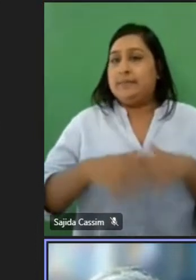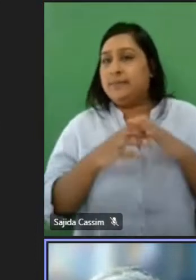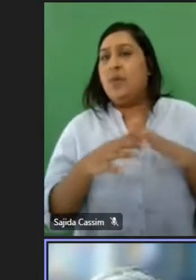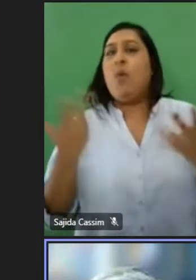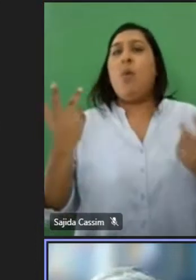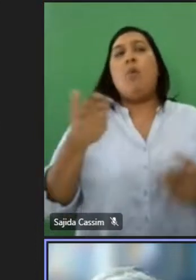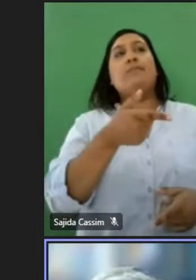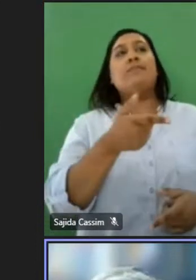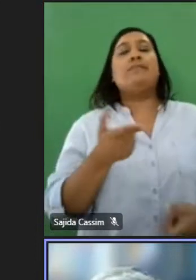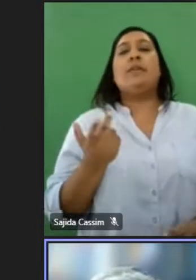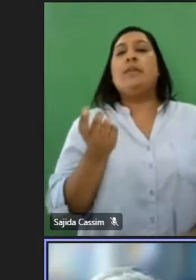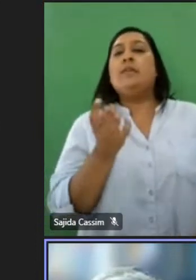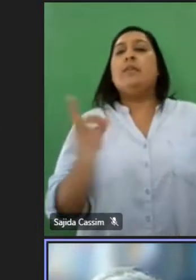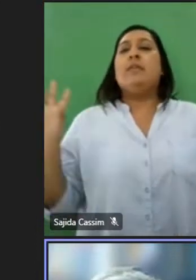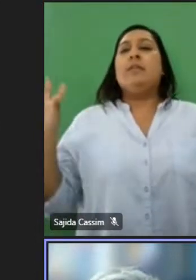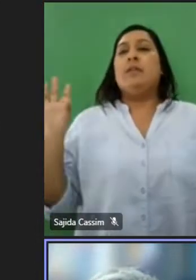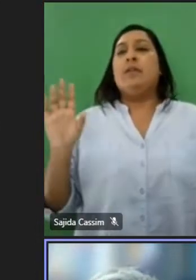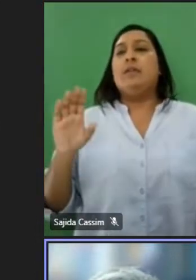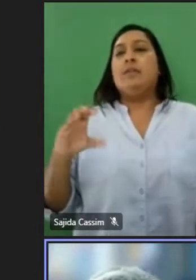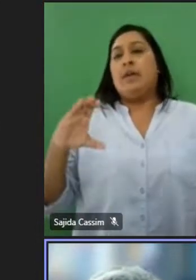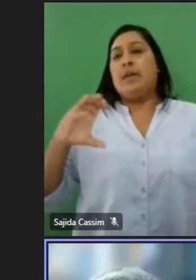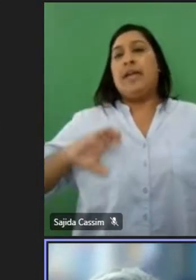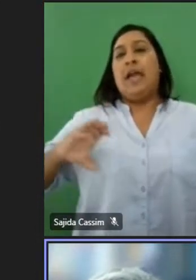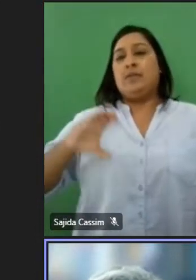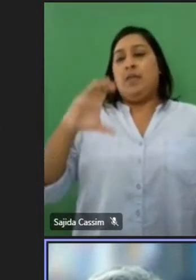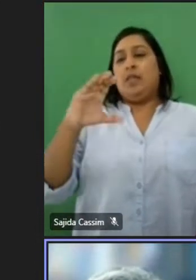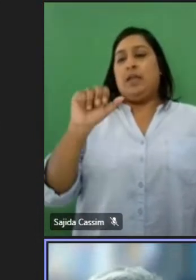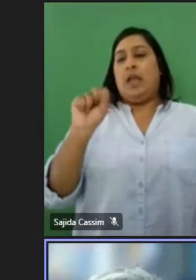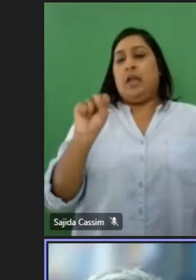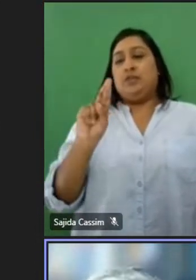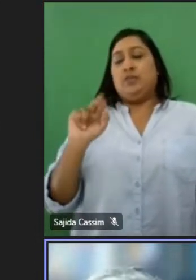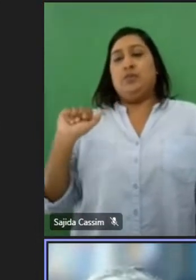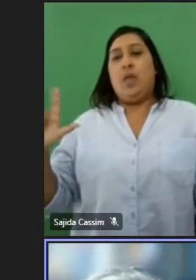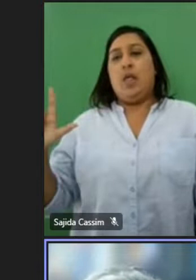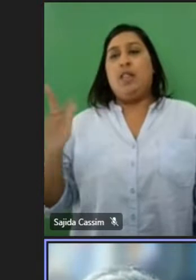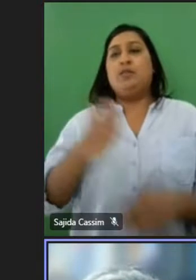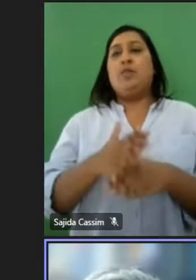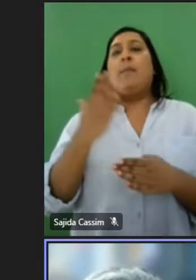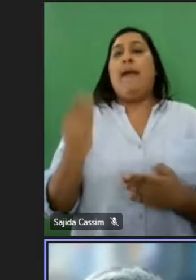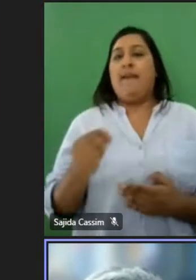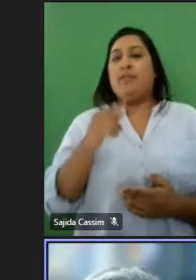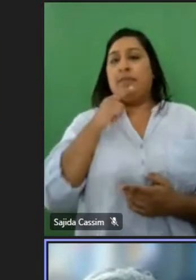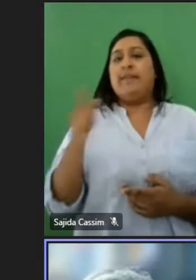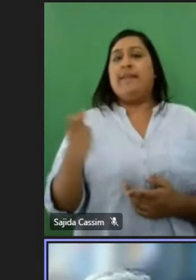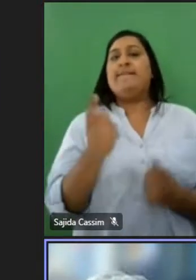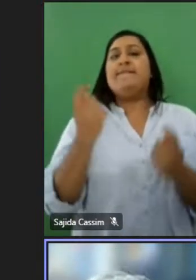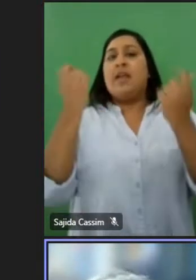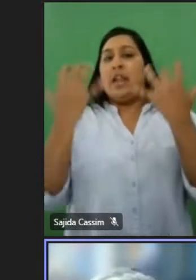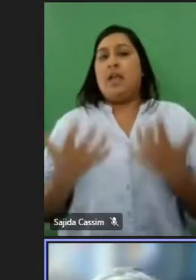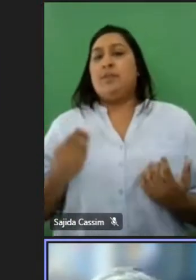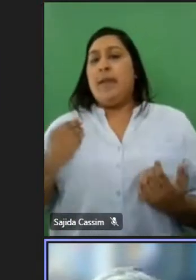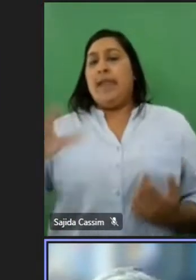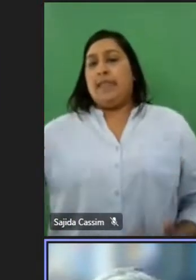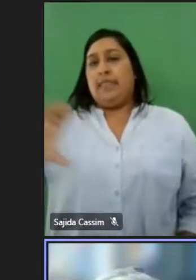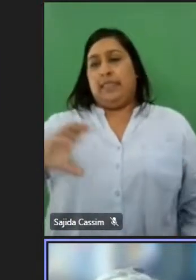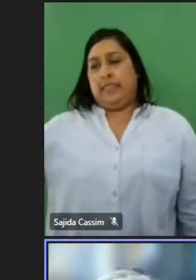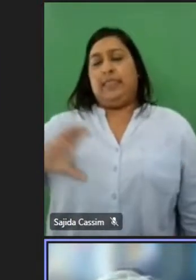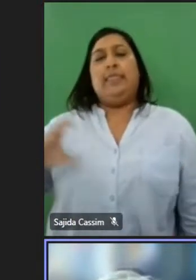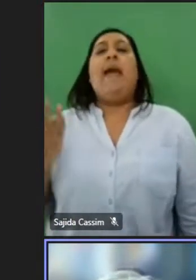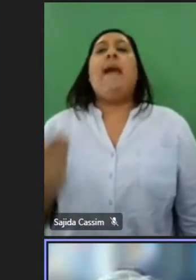37% of the entire sample actually had some form of remunerated or financially remunerated